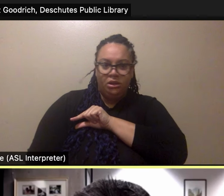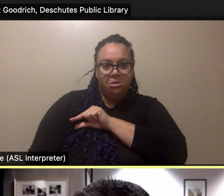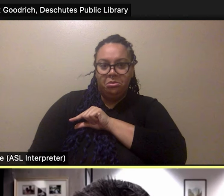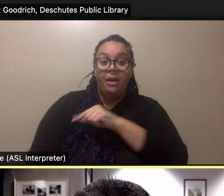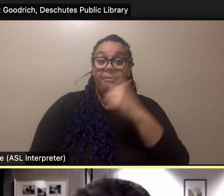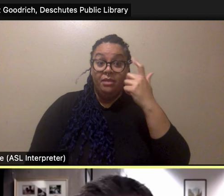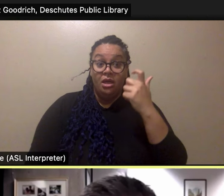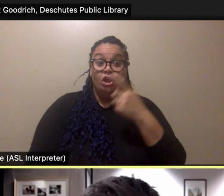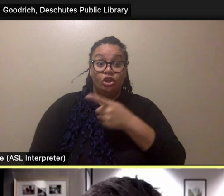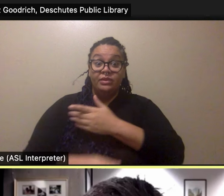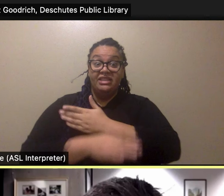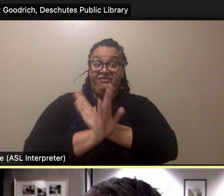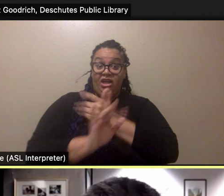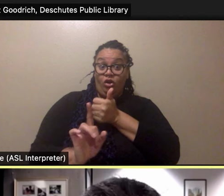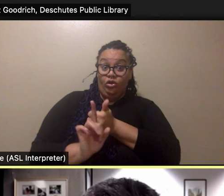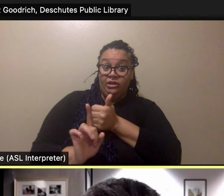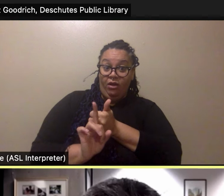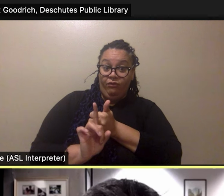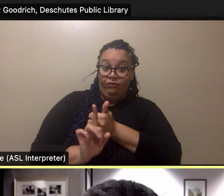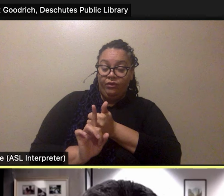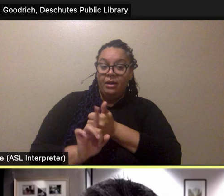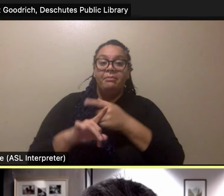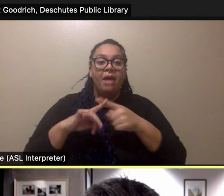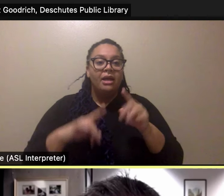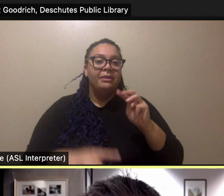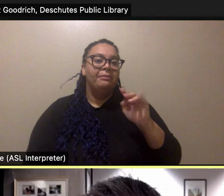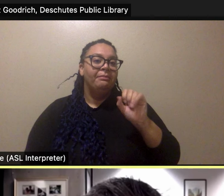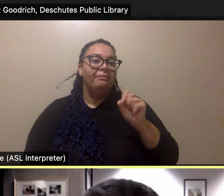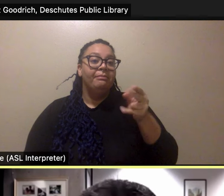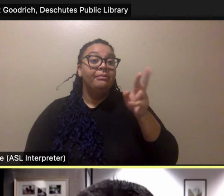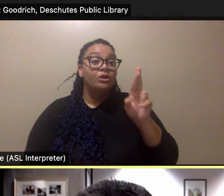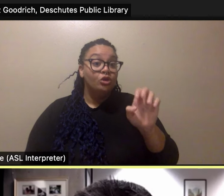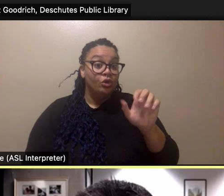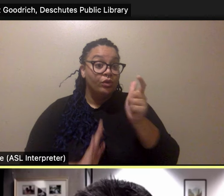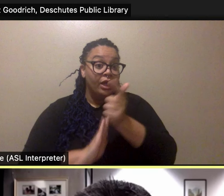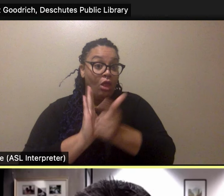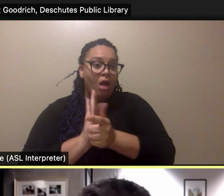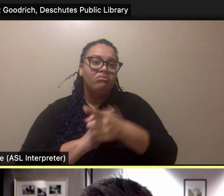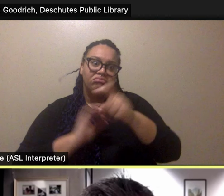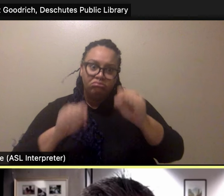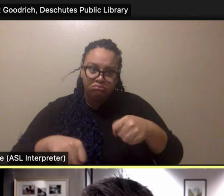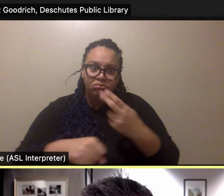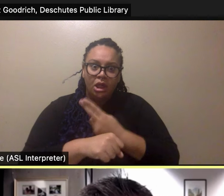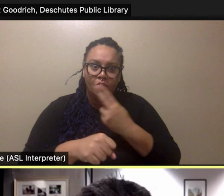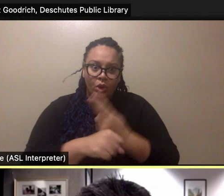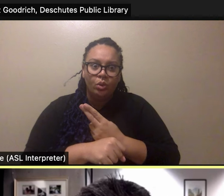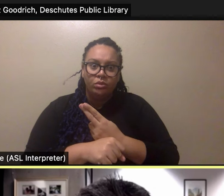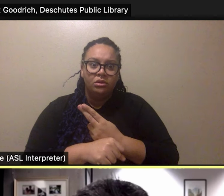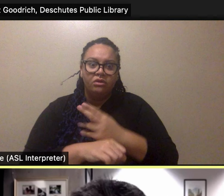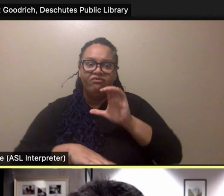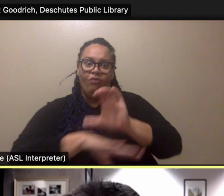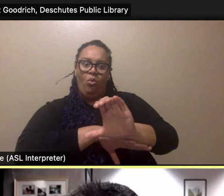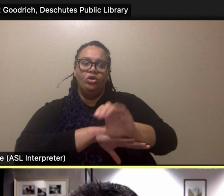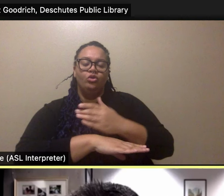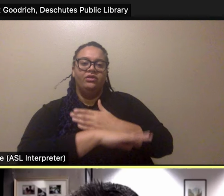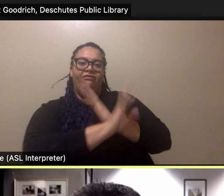she was defending herself. And according to Missouri law, women had the right to use deadly force to defend themselves against rape.